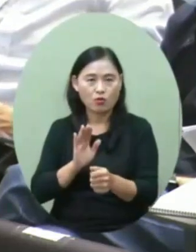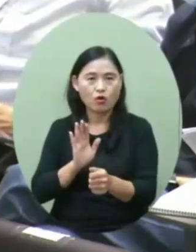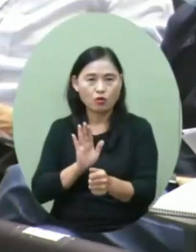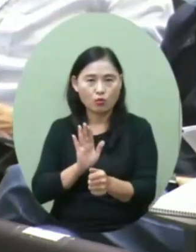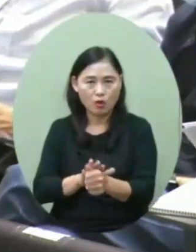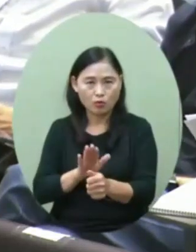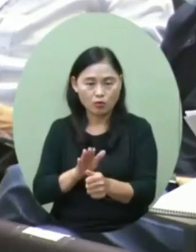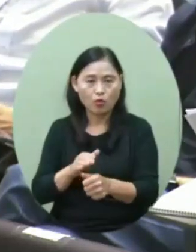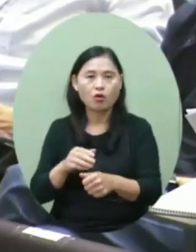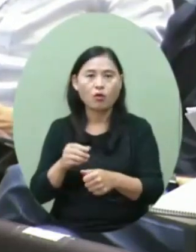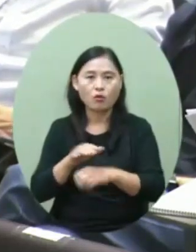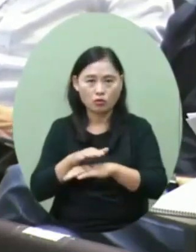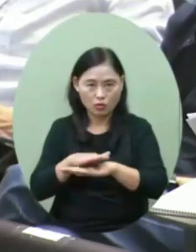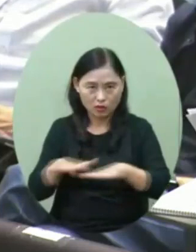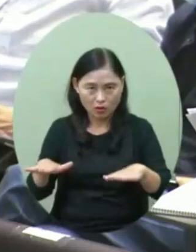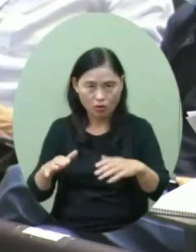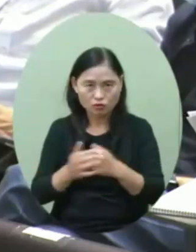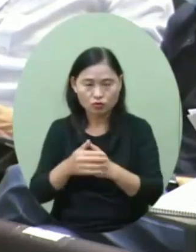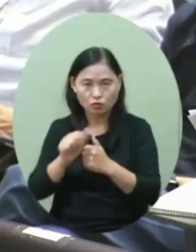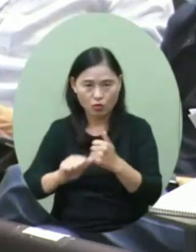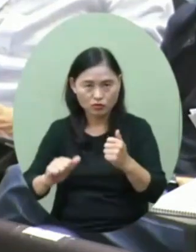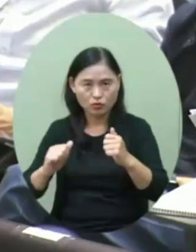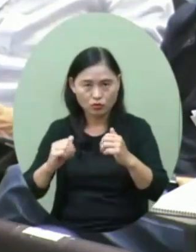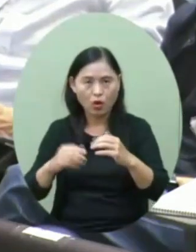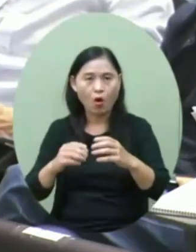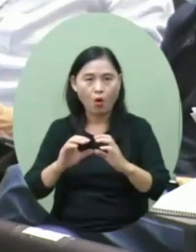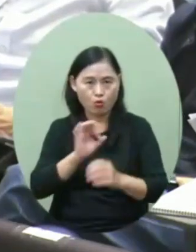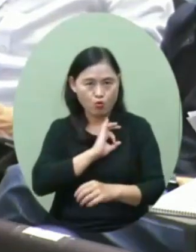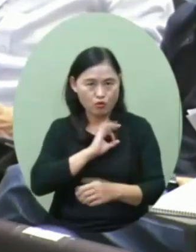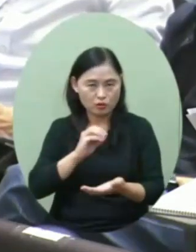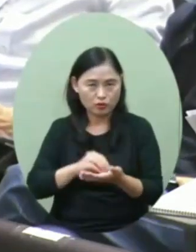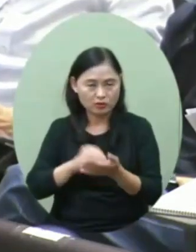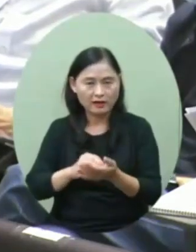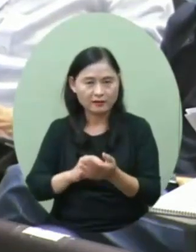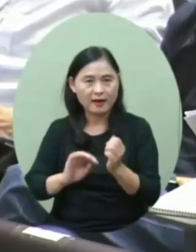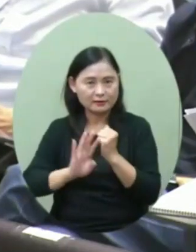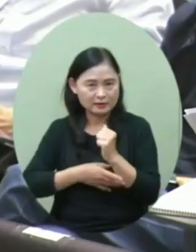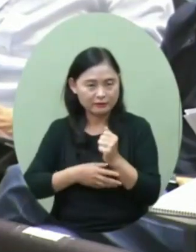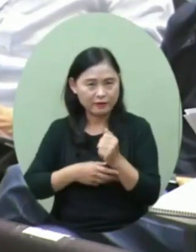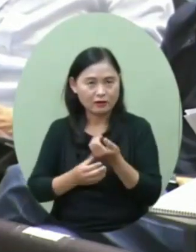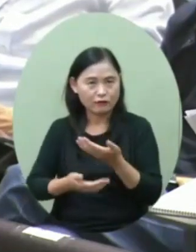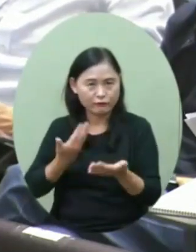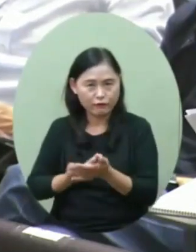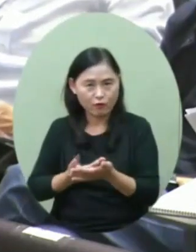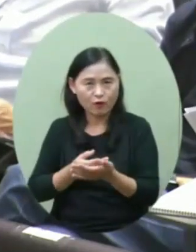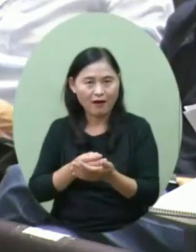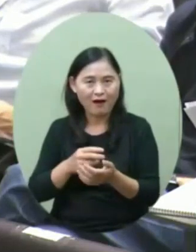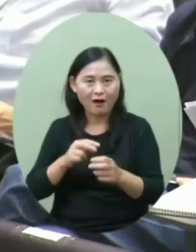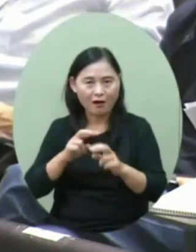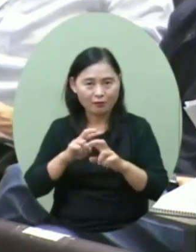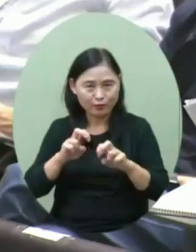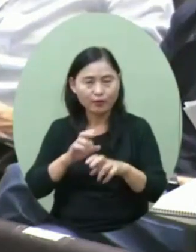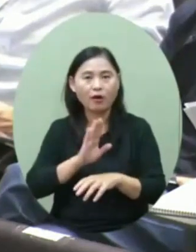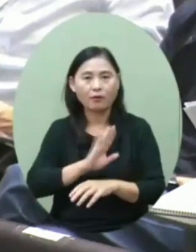But then Article 14 says that the decisions made by the